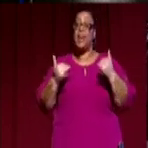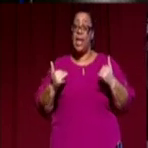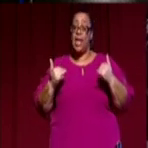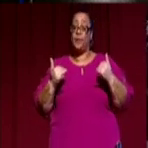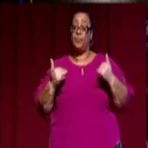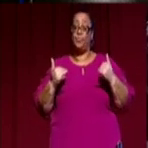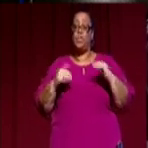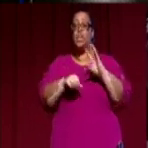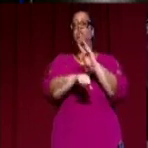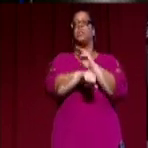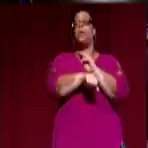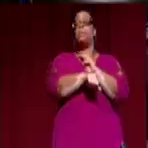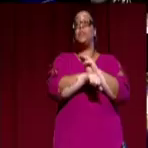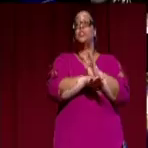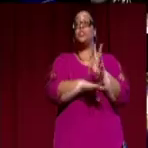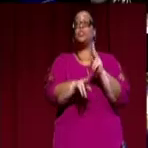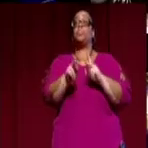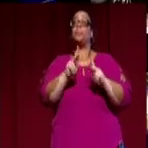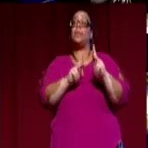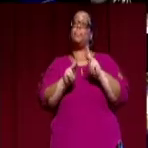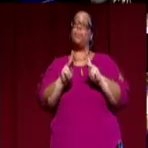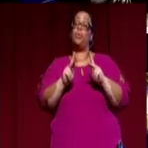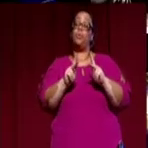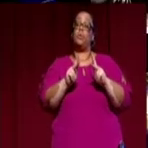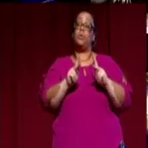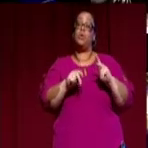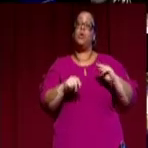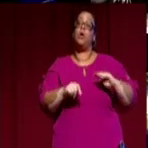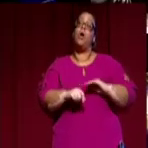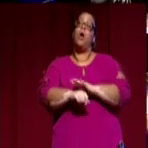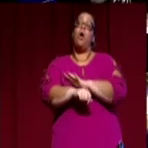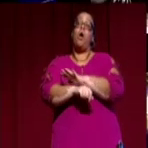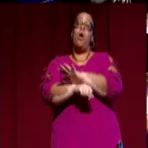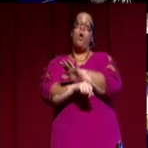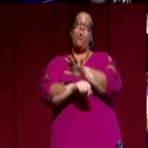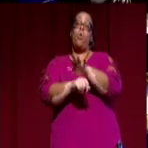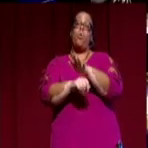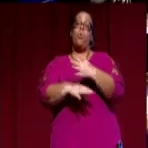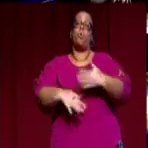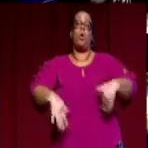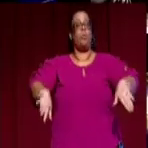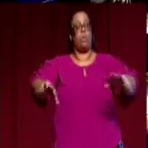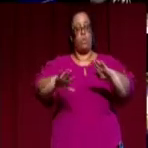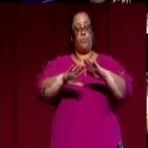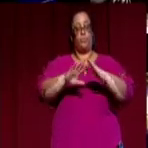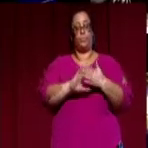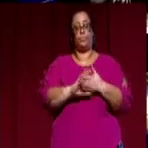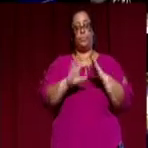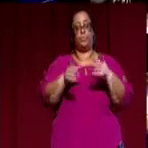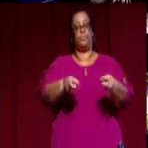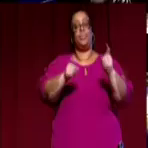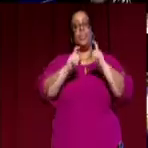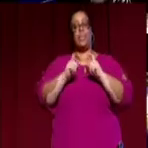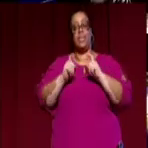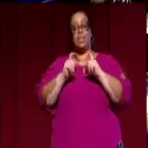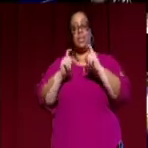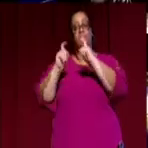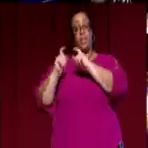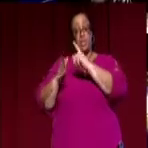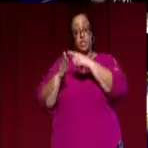to minister to people all over. We want you to give us what God has given